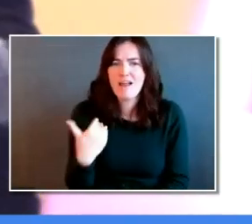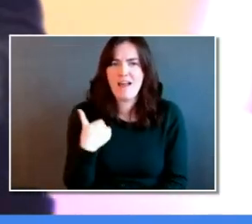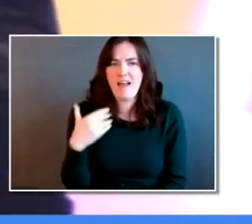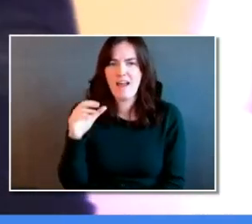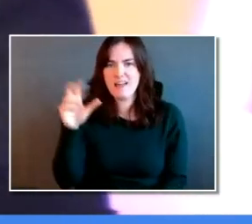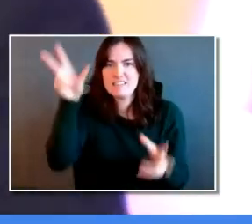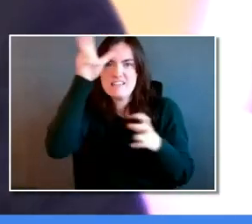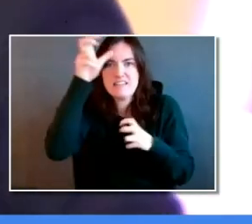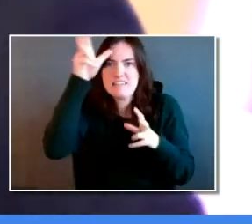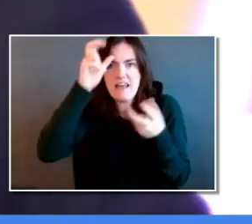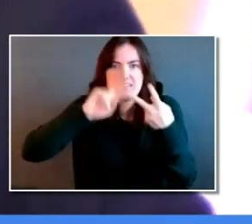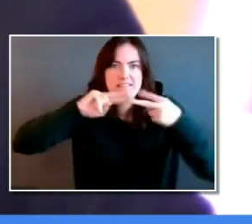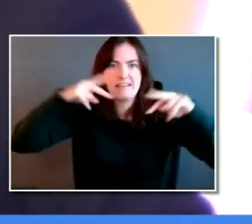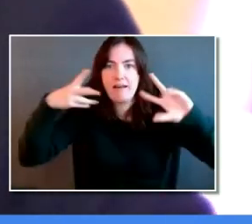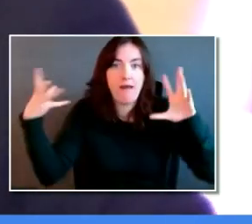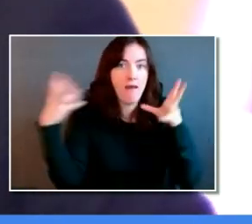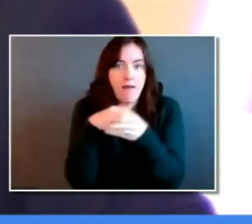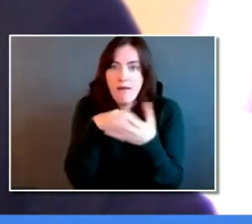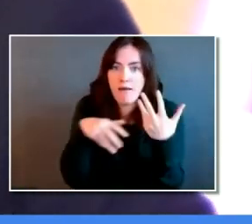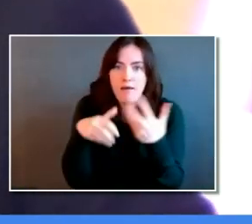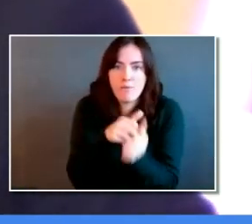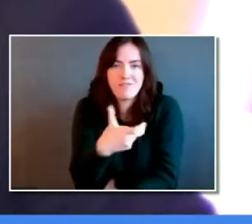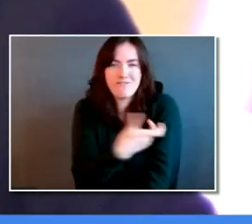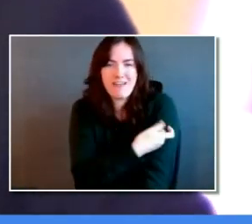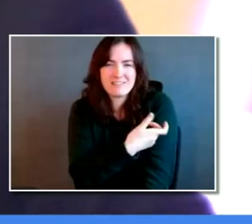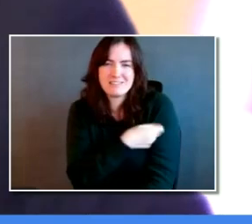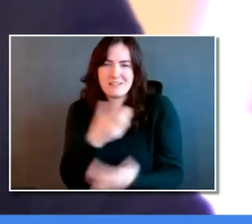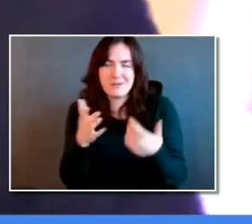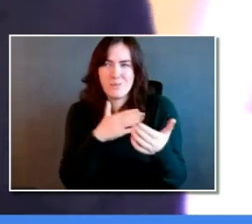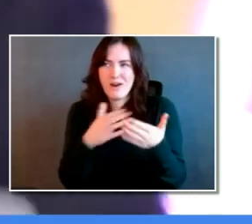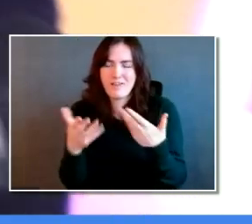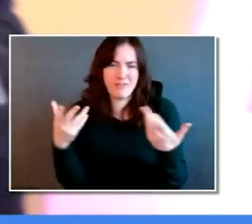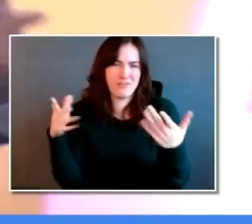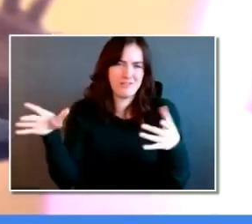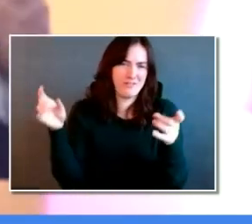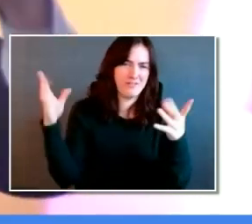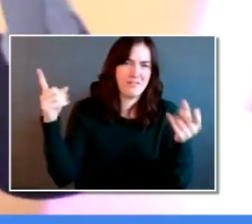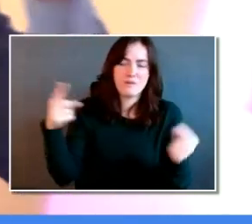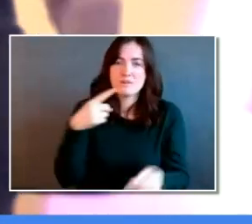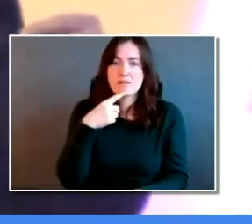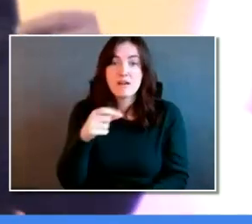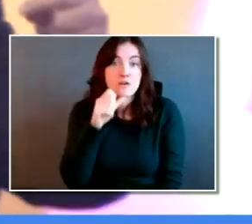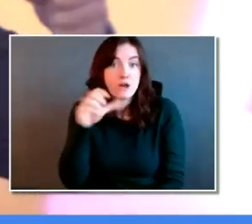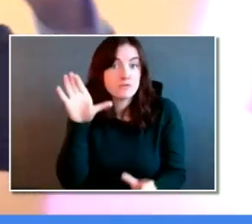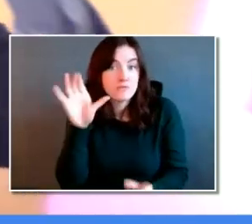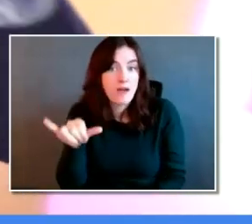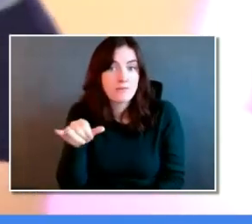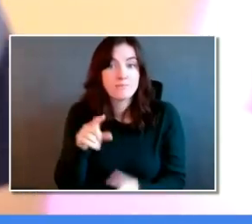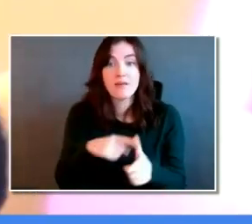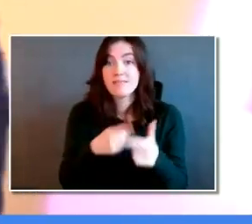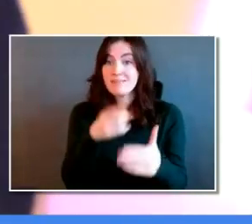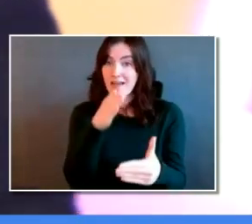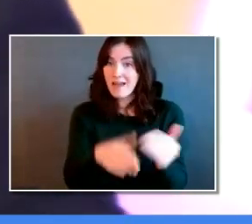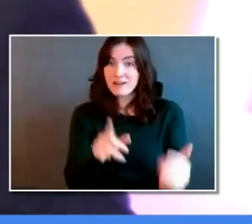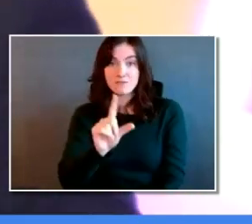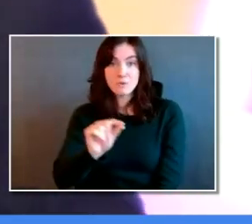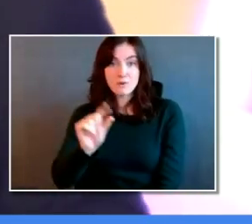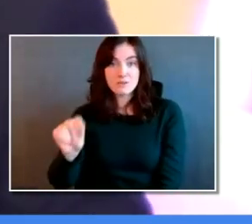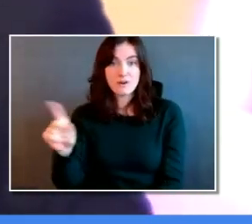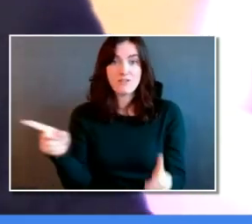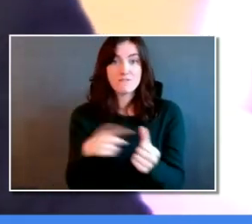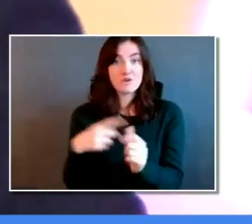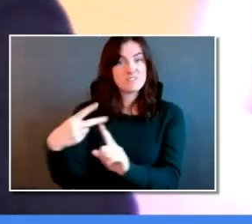satanic DNA in it or whatever nonsense they were saying. We're not going to do any of that. And by the end of 2020, first couple of months